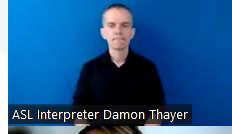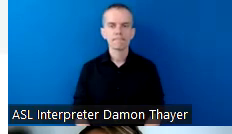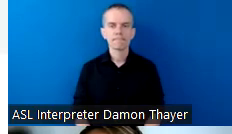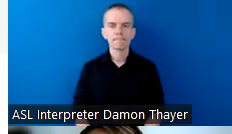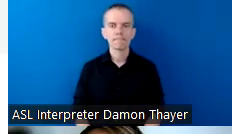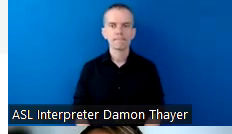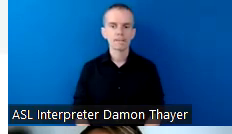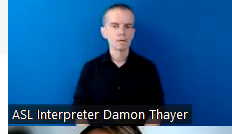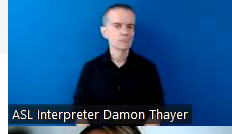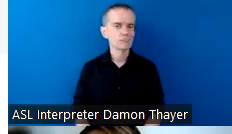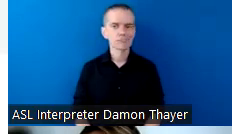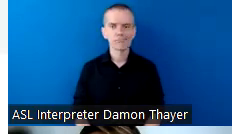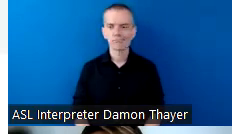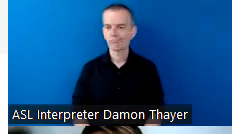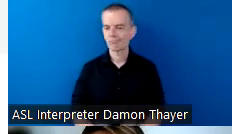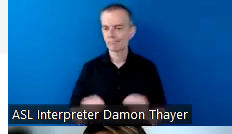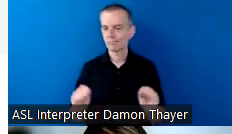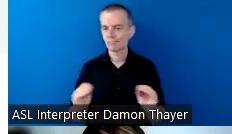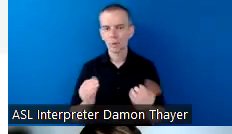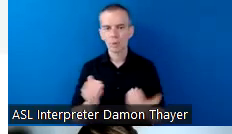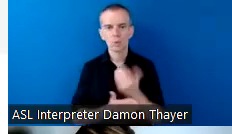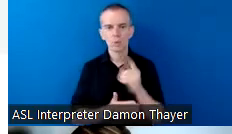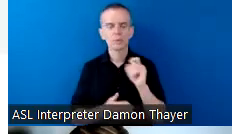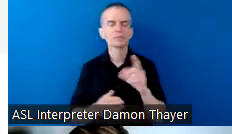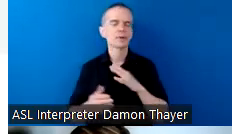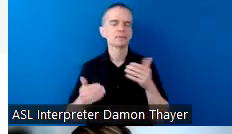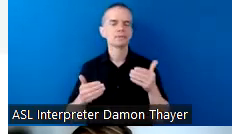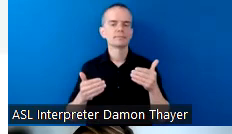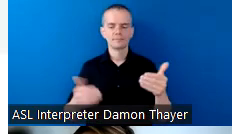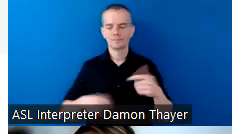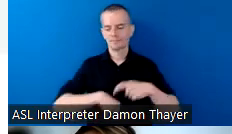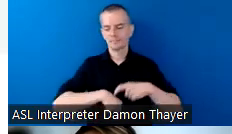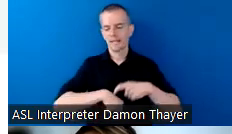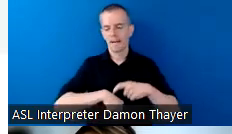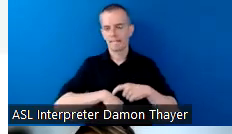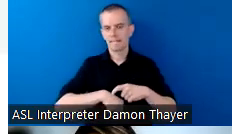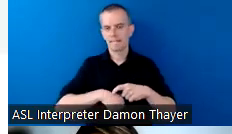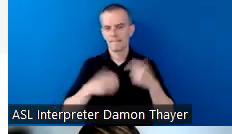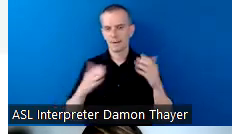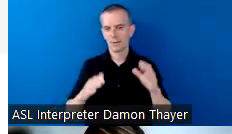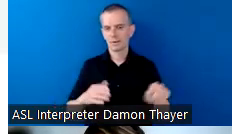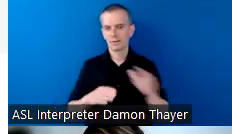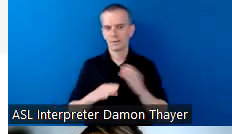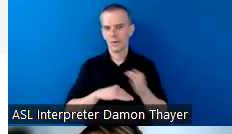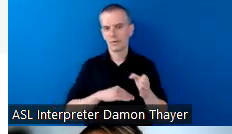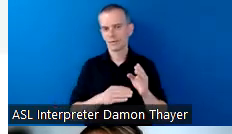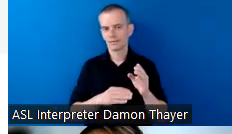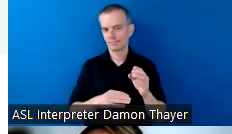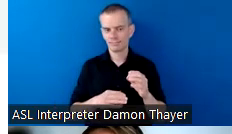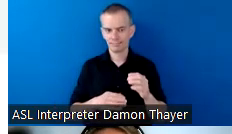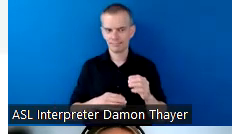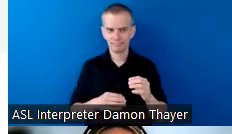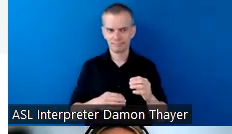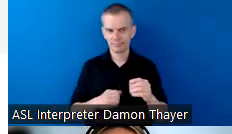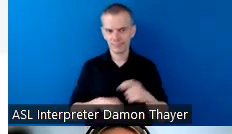I'm not seeing anything new come in, so I'm going to move us along just because of the interest of time, and I don't want to keep everyone longer than I have to.